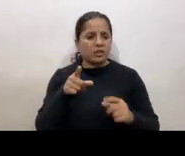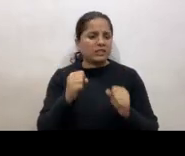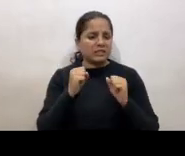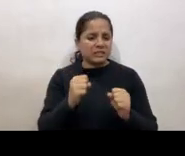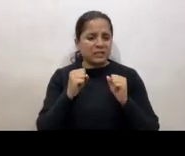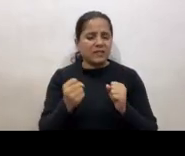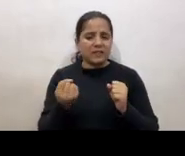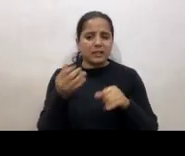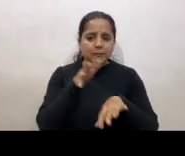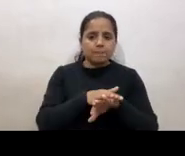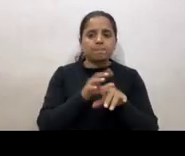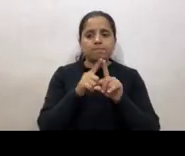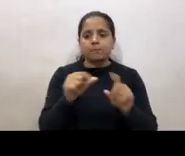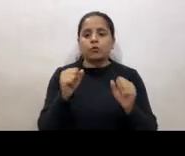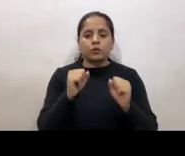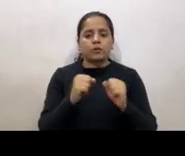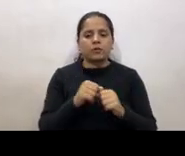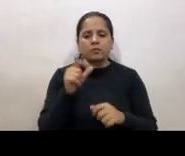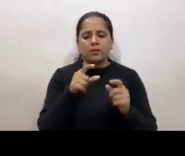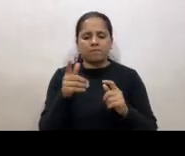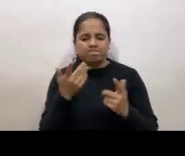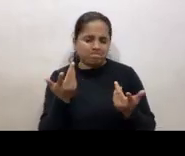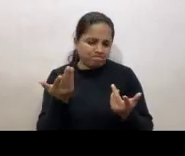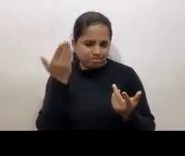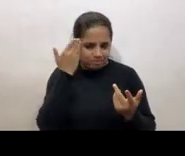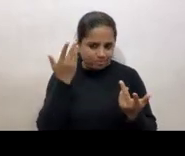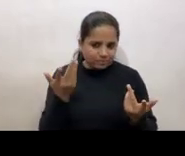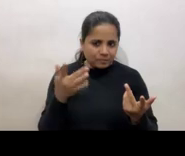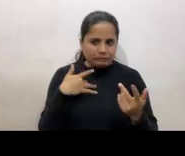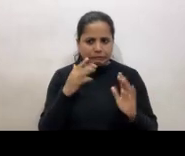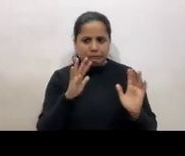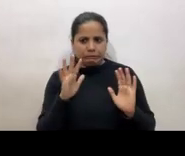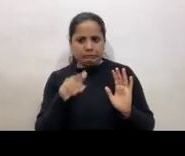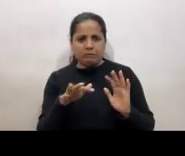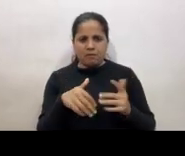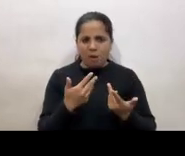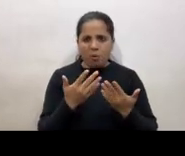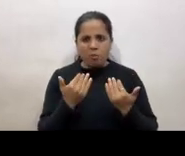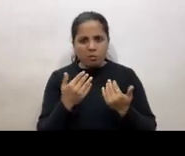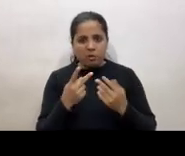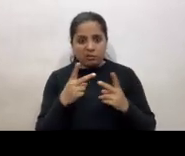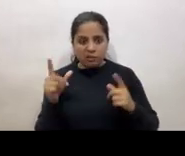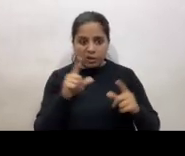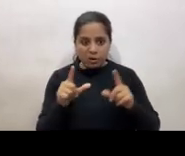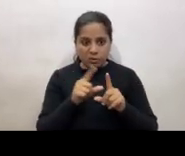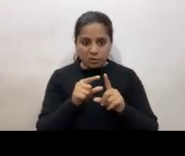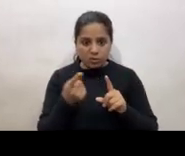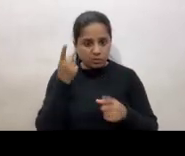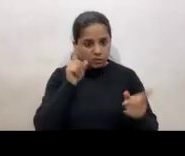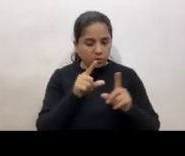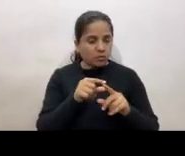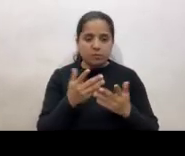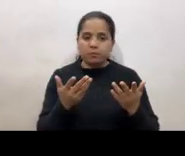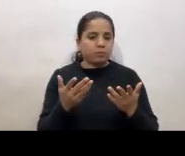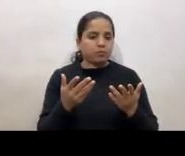to implement. So people are a little, apprehensive about using them. What do